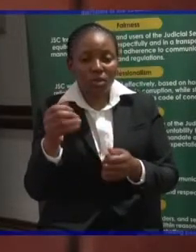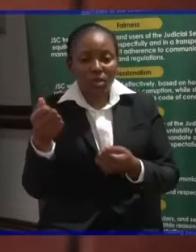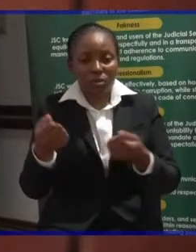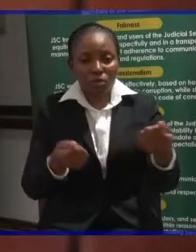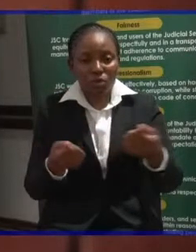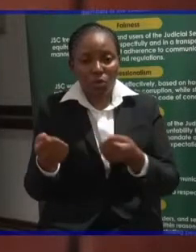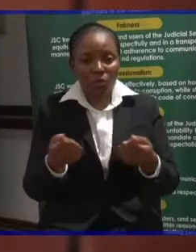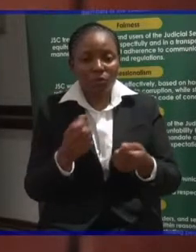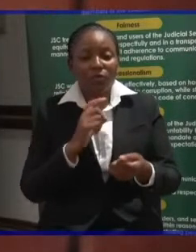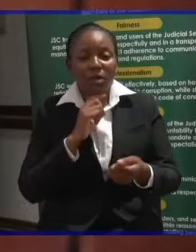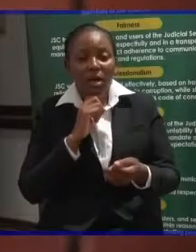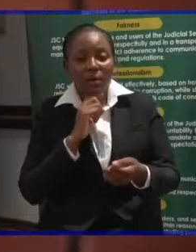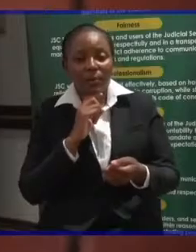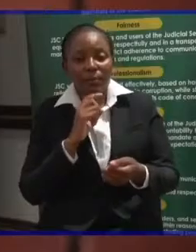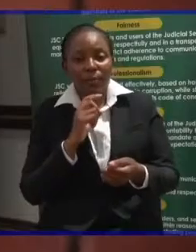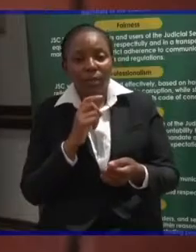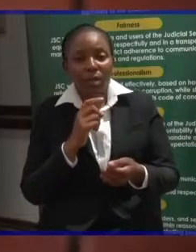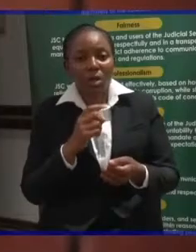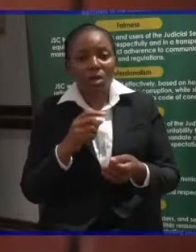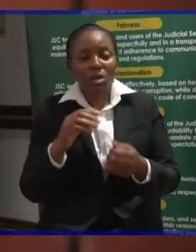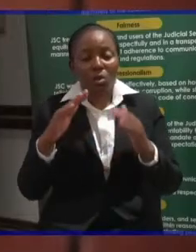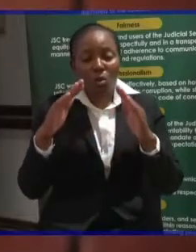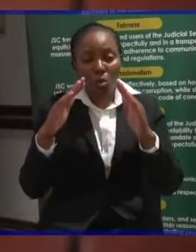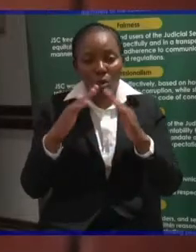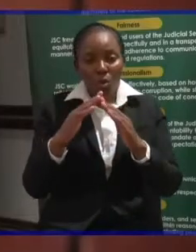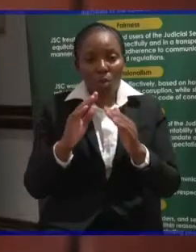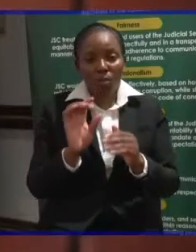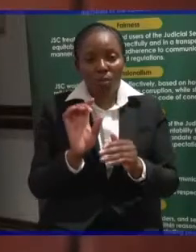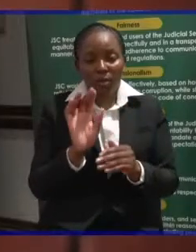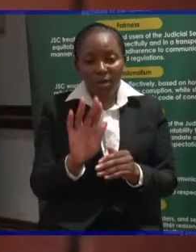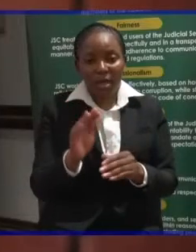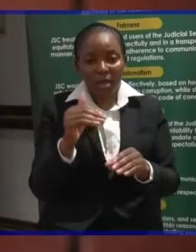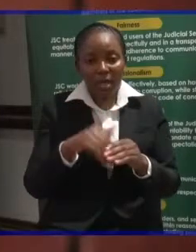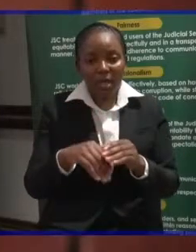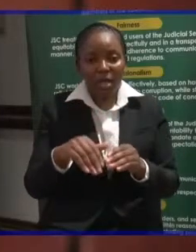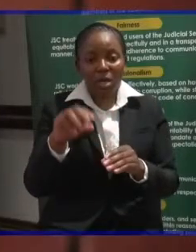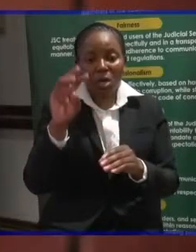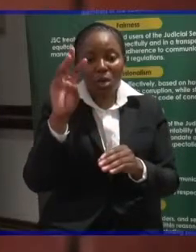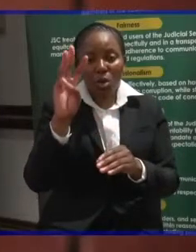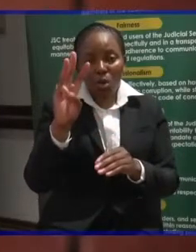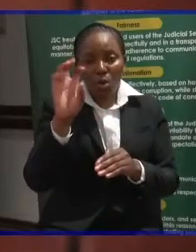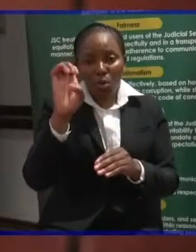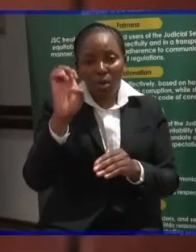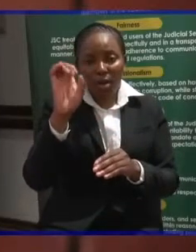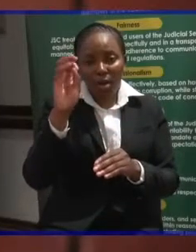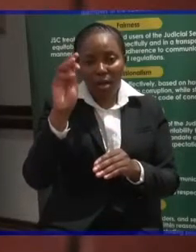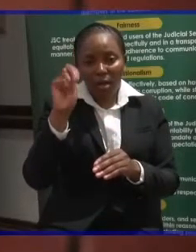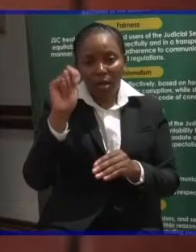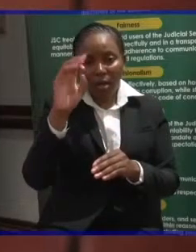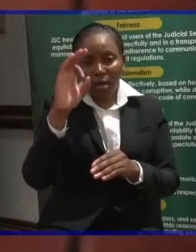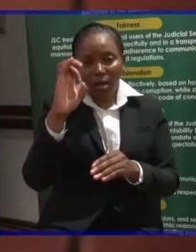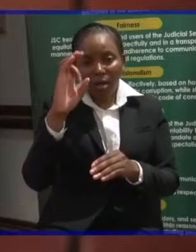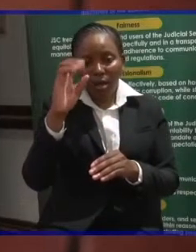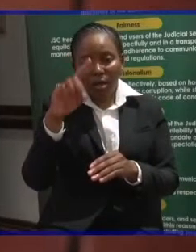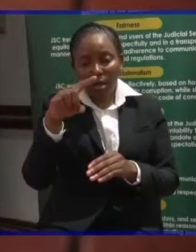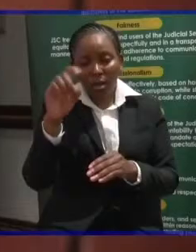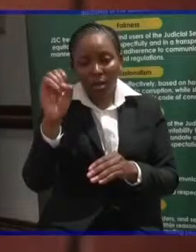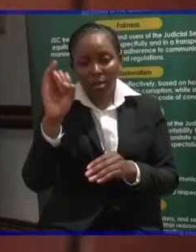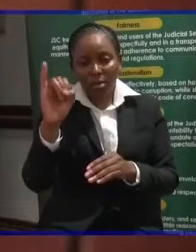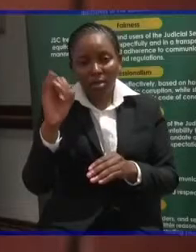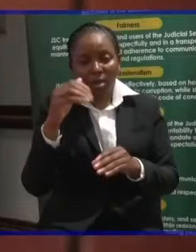He had robbed a car. He drove it to his home area in Wenges, which fall under Mutare.